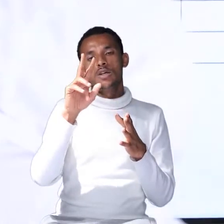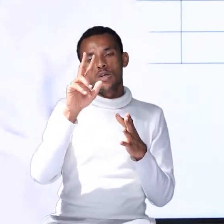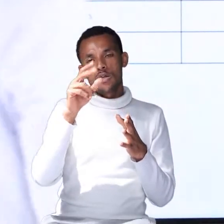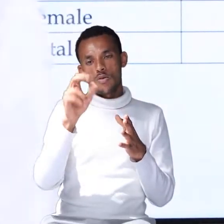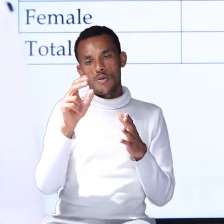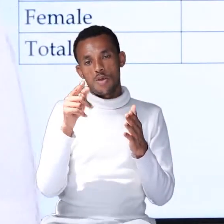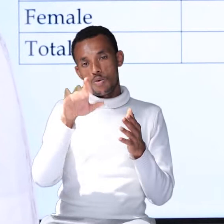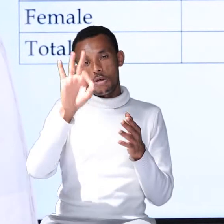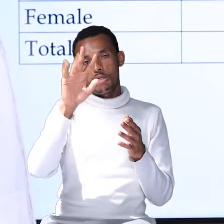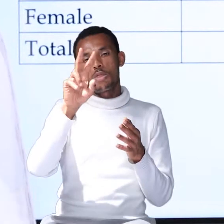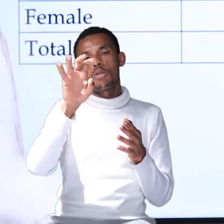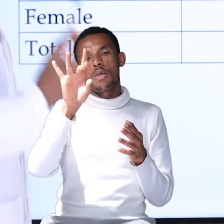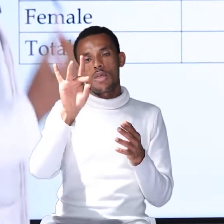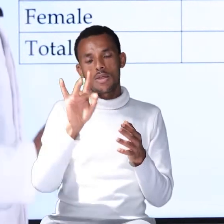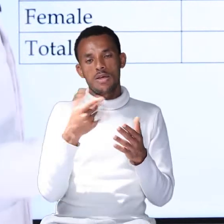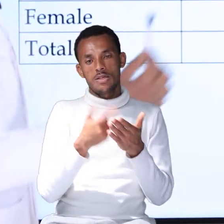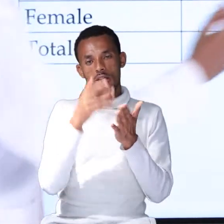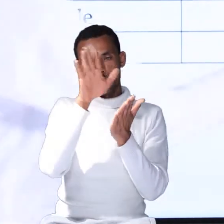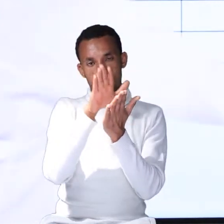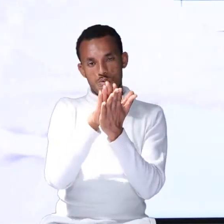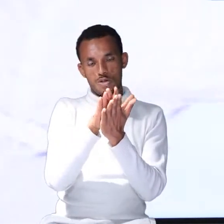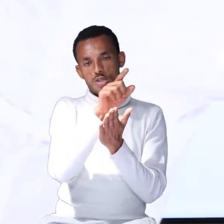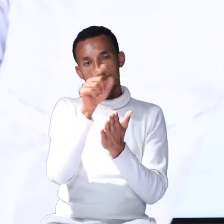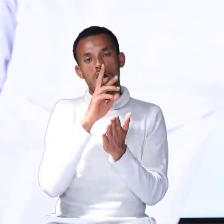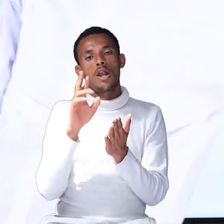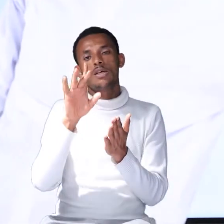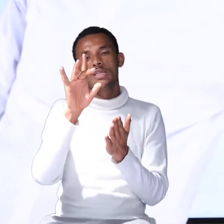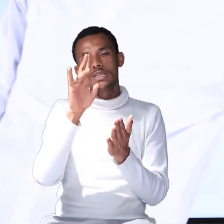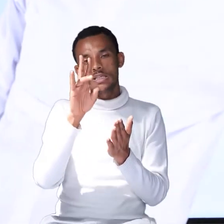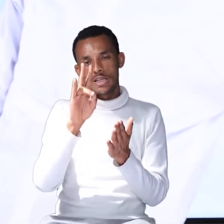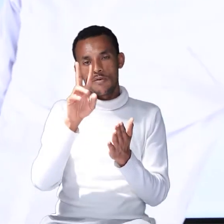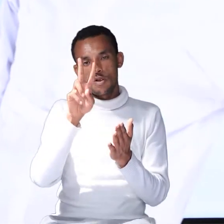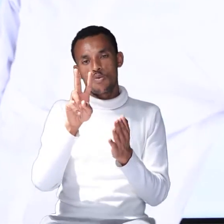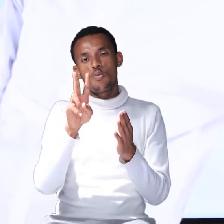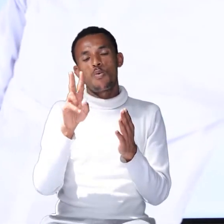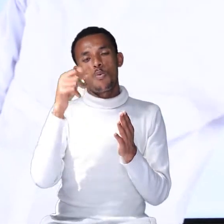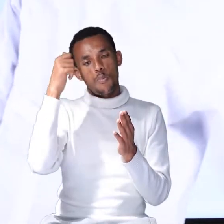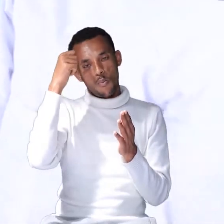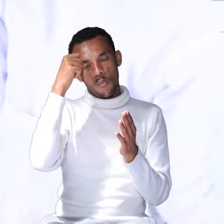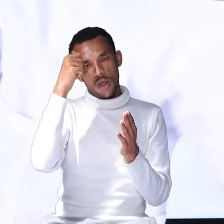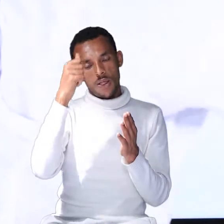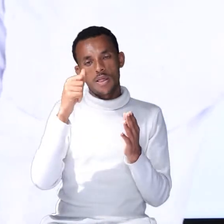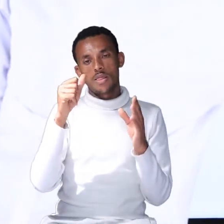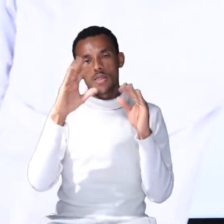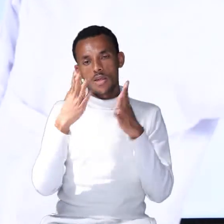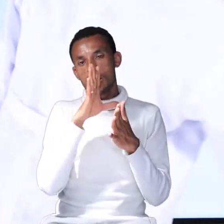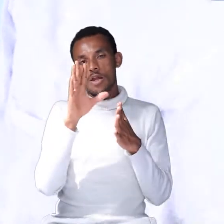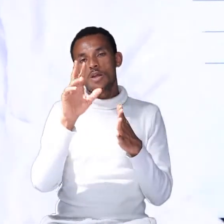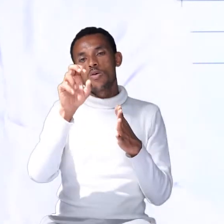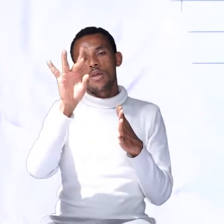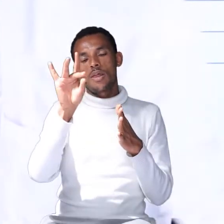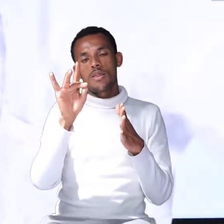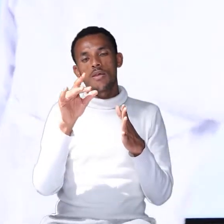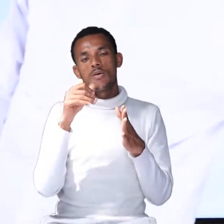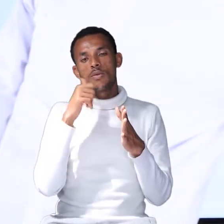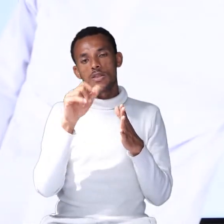to 28. So in that school, there are 72 male teachers and 28 female teachers. How many teachers